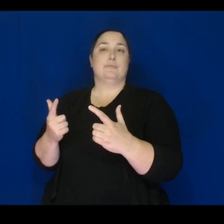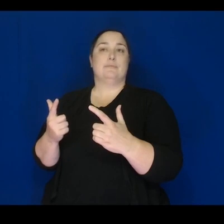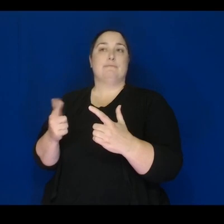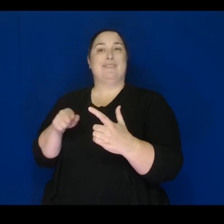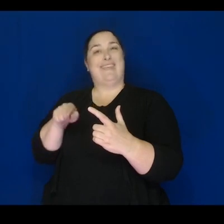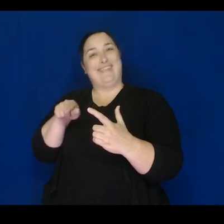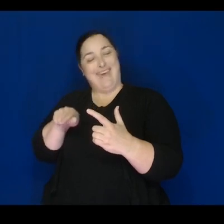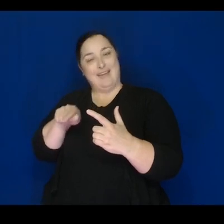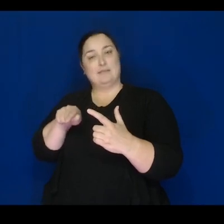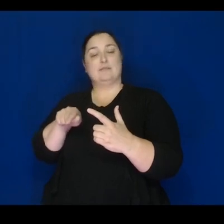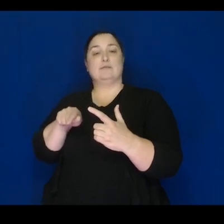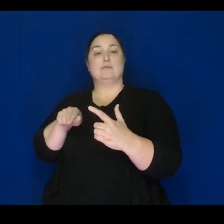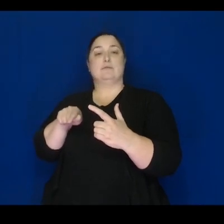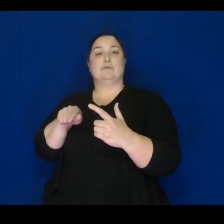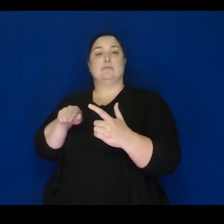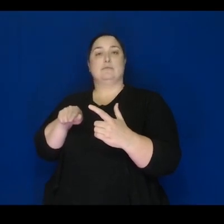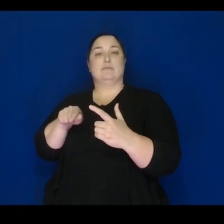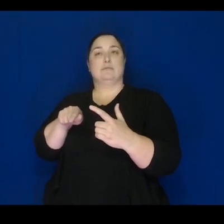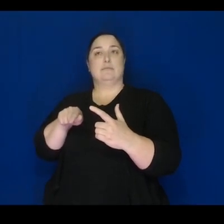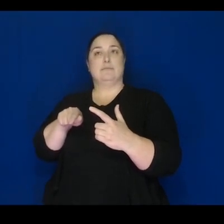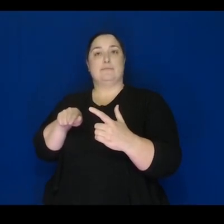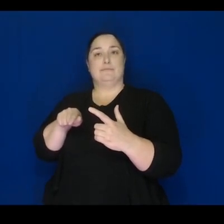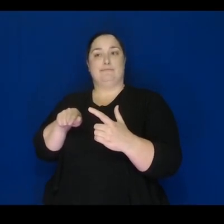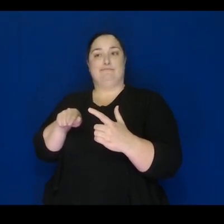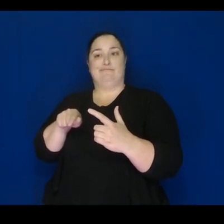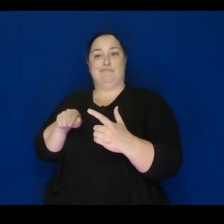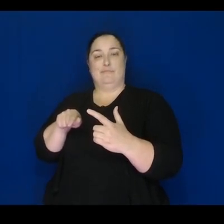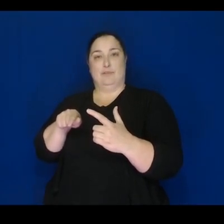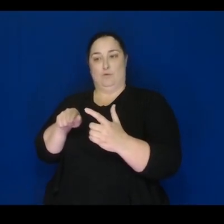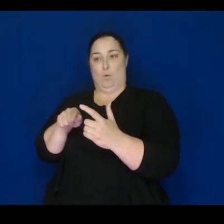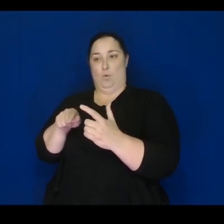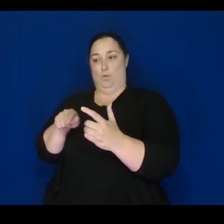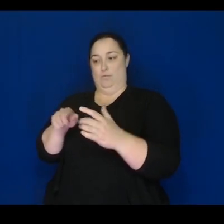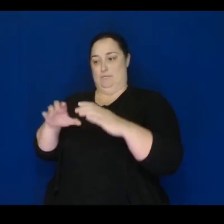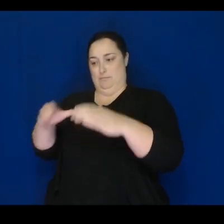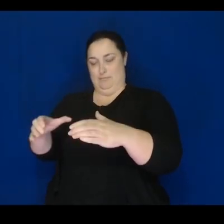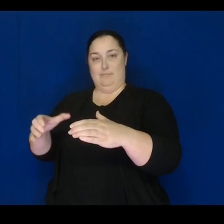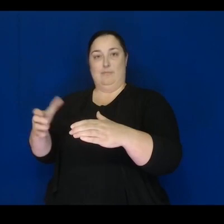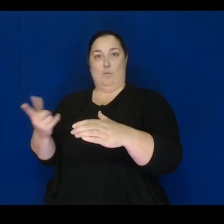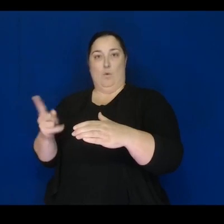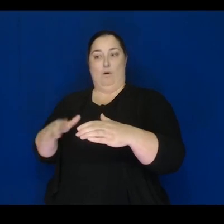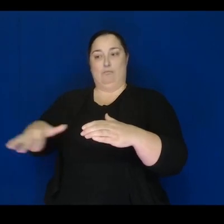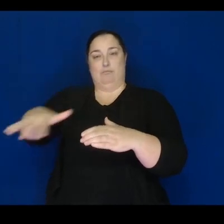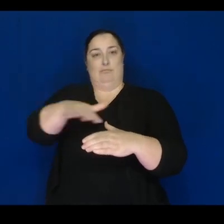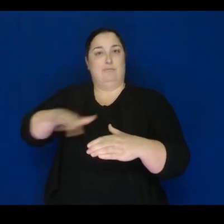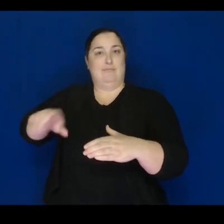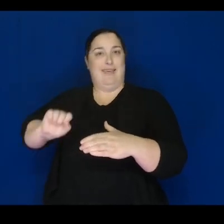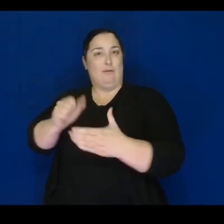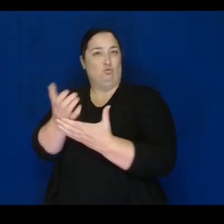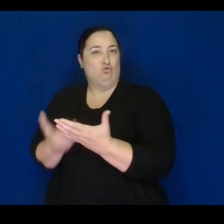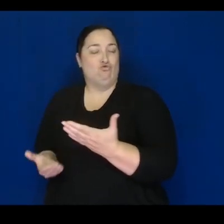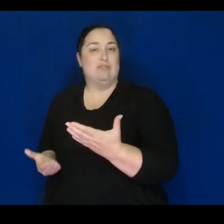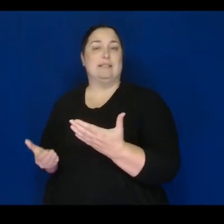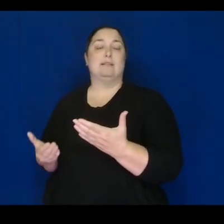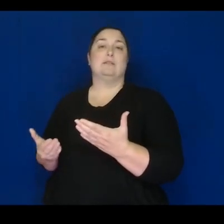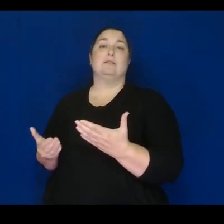that in situating mob, you know, to their country and place. What's the story of that place?